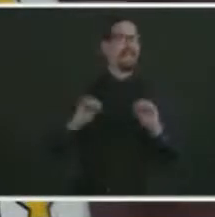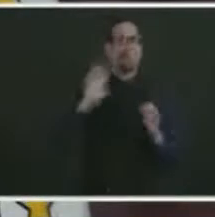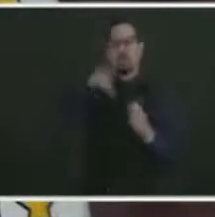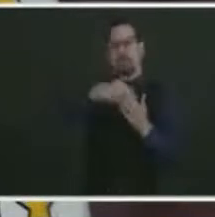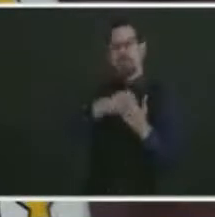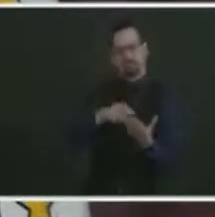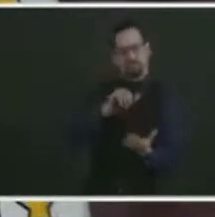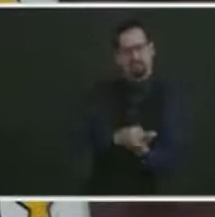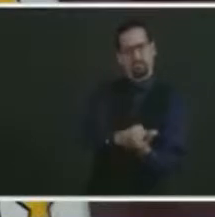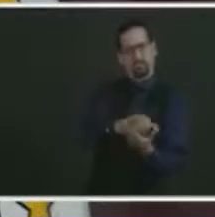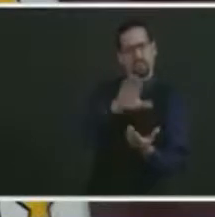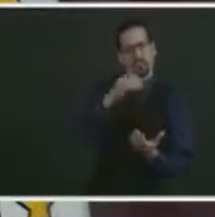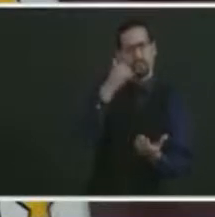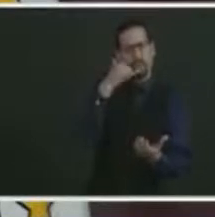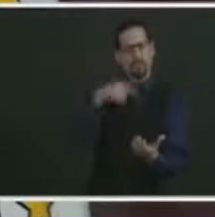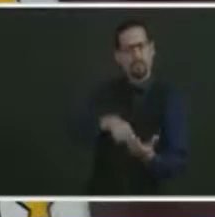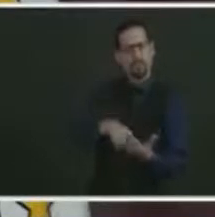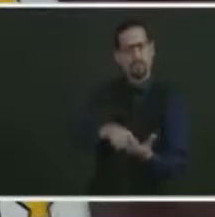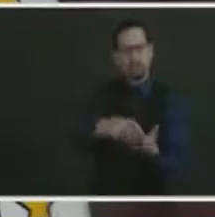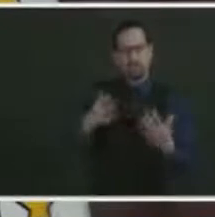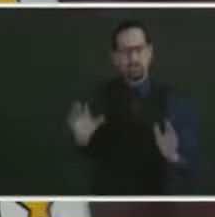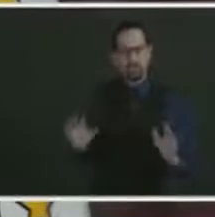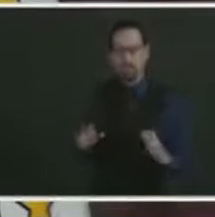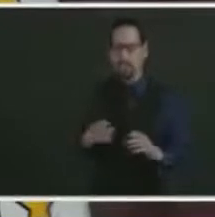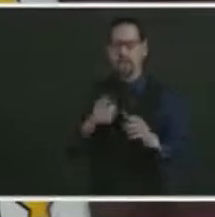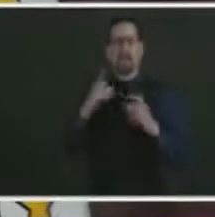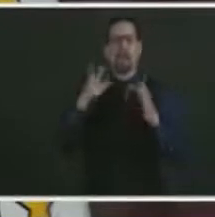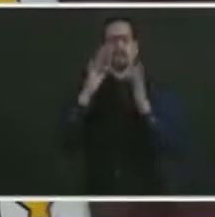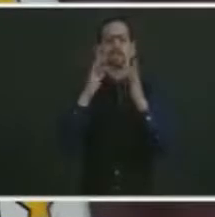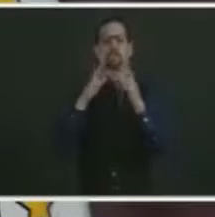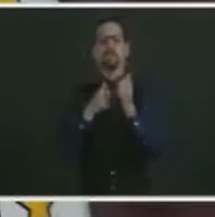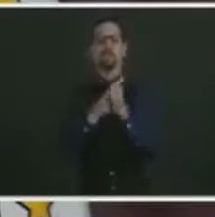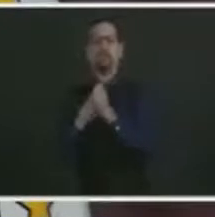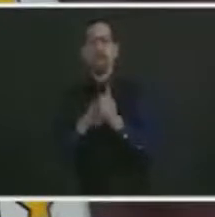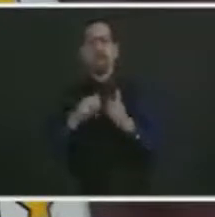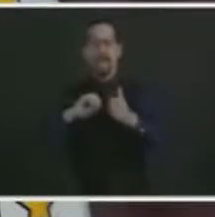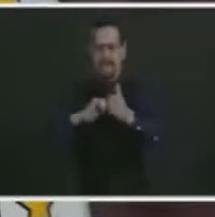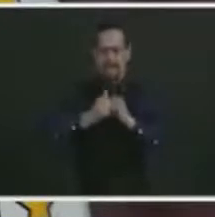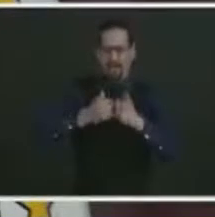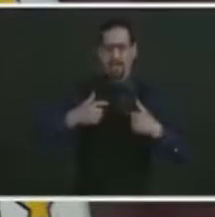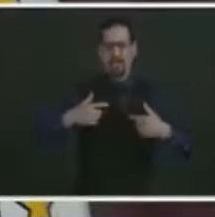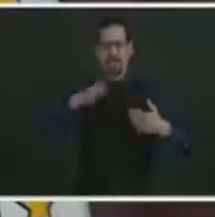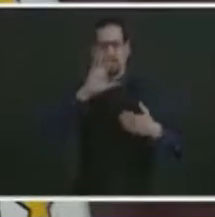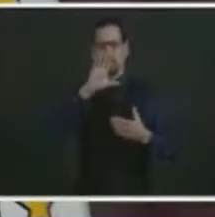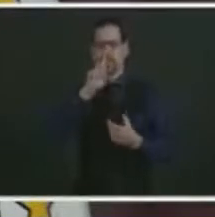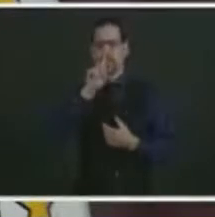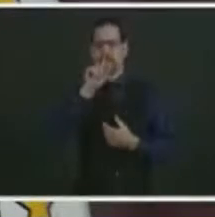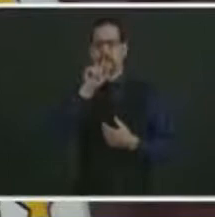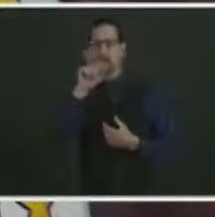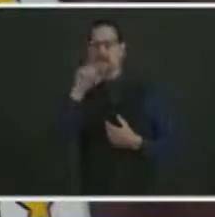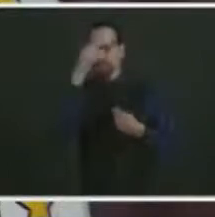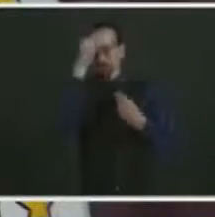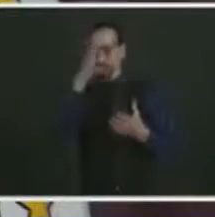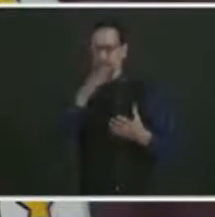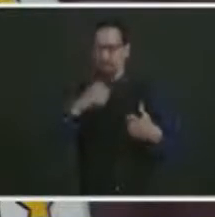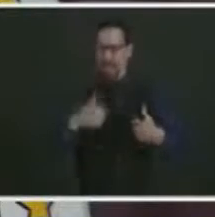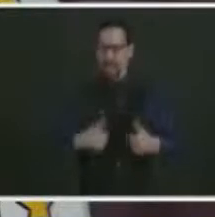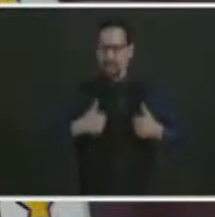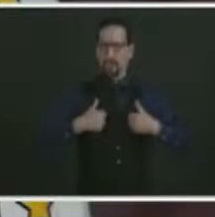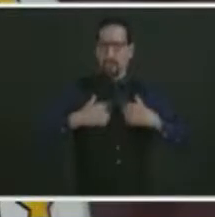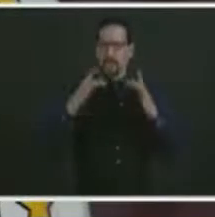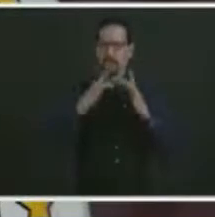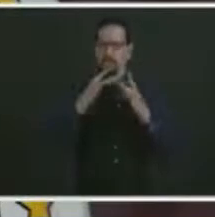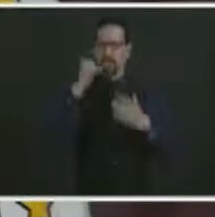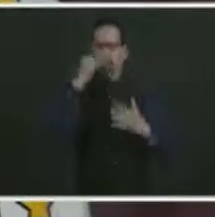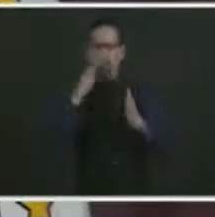do with your contacts in your phone. So most of us have a smartphone, and in there